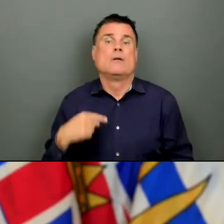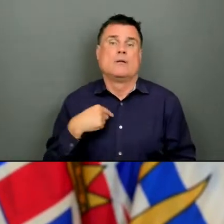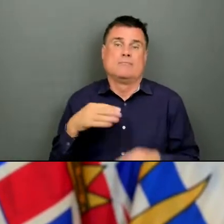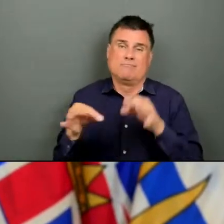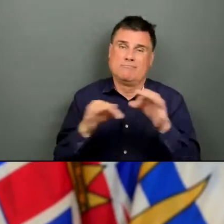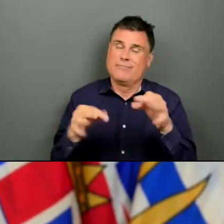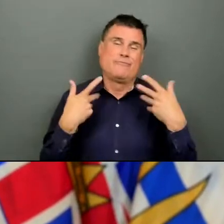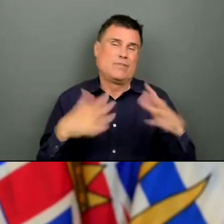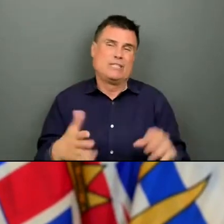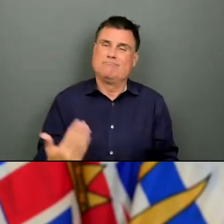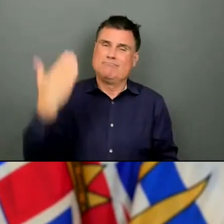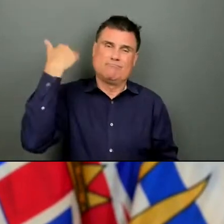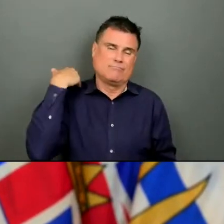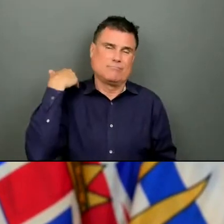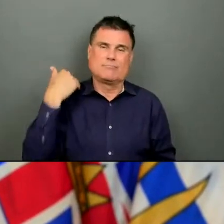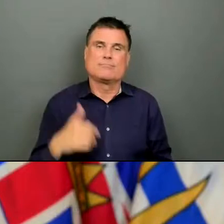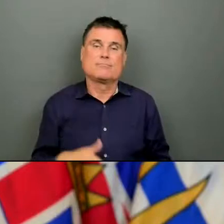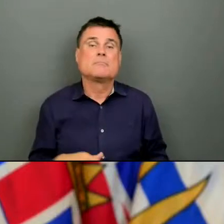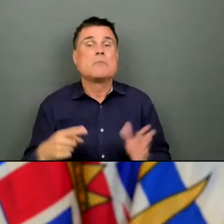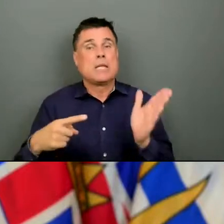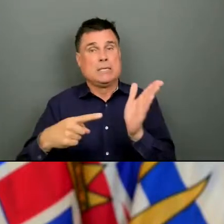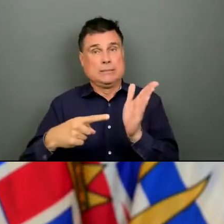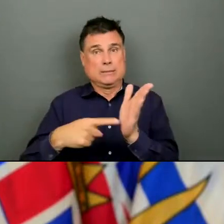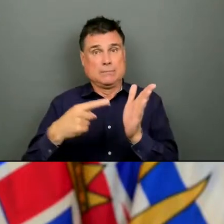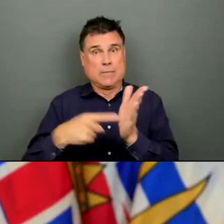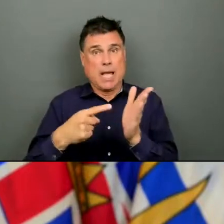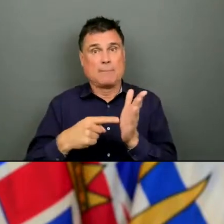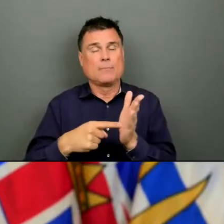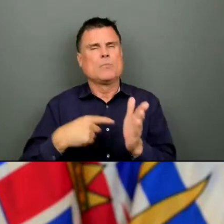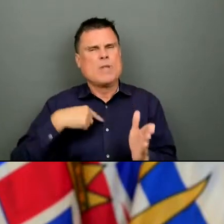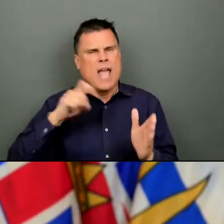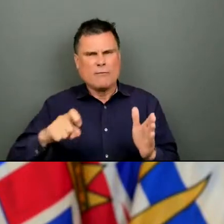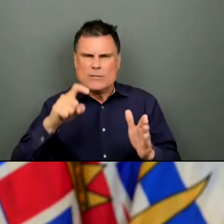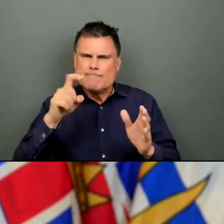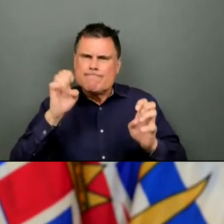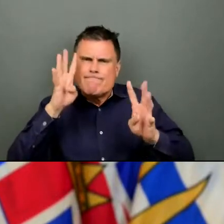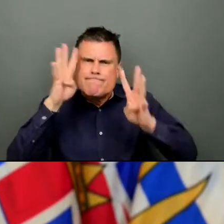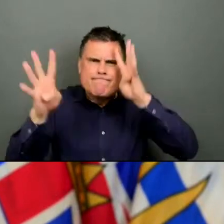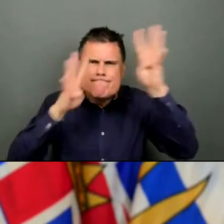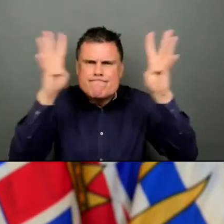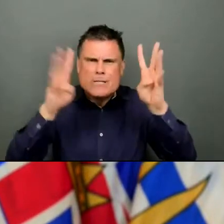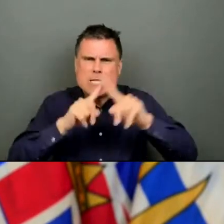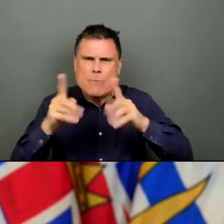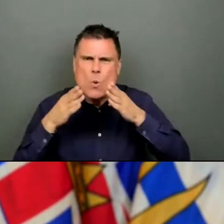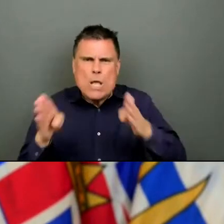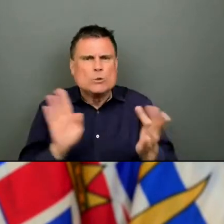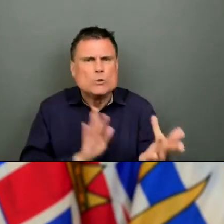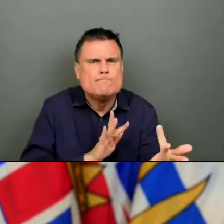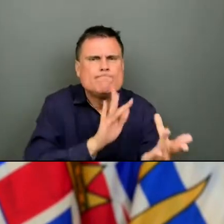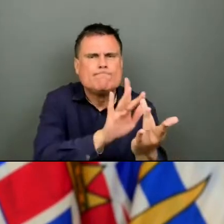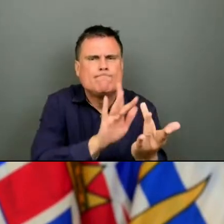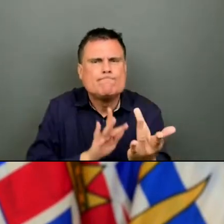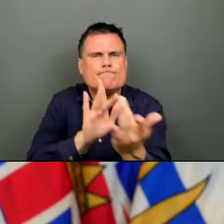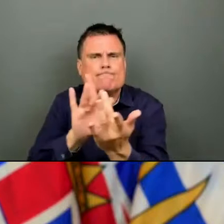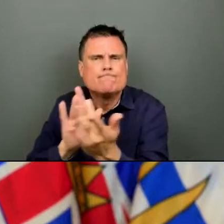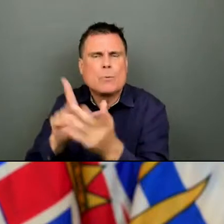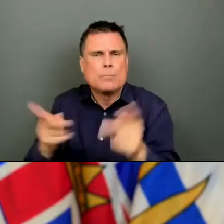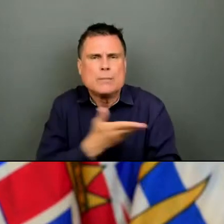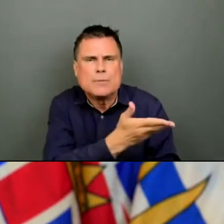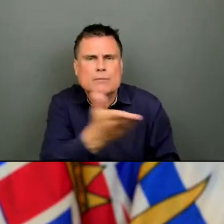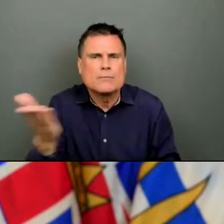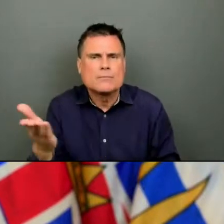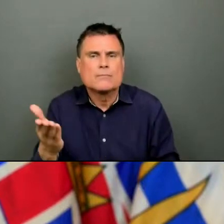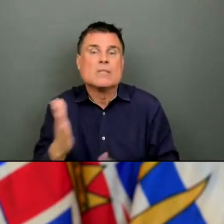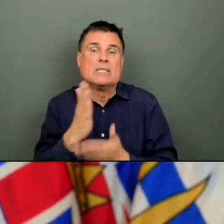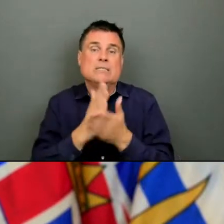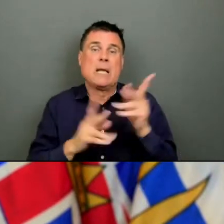and then we have to take different strategies to reach people. And there's a couple of different things that are of a concern. Sometimes it's complacency, and that